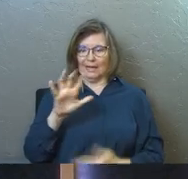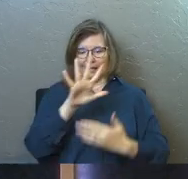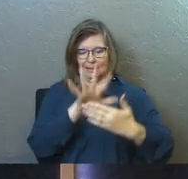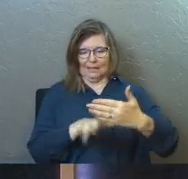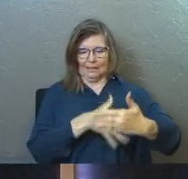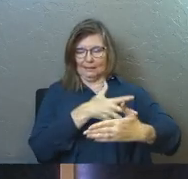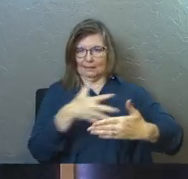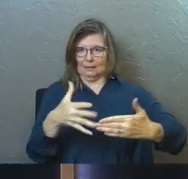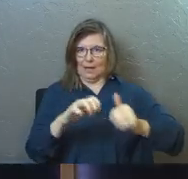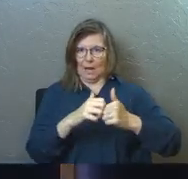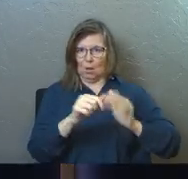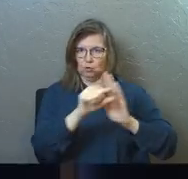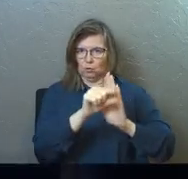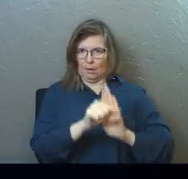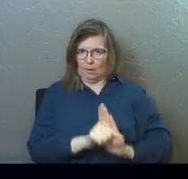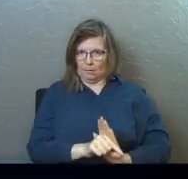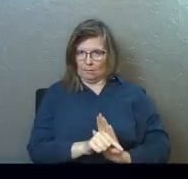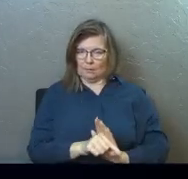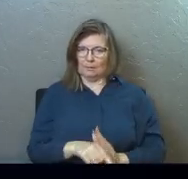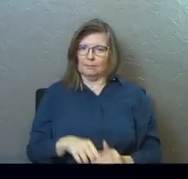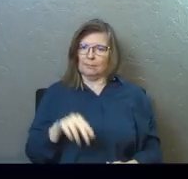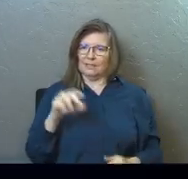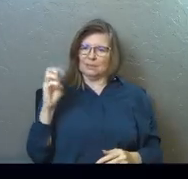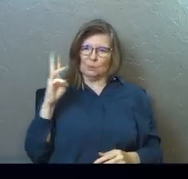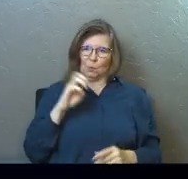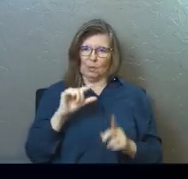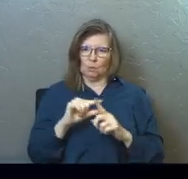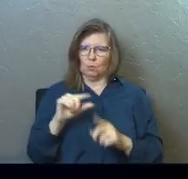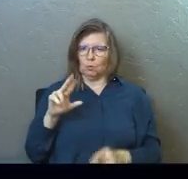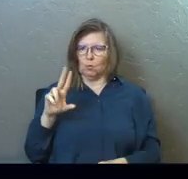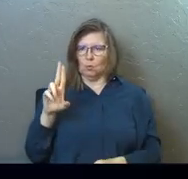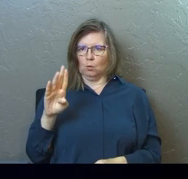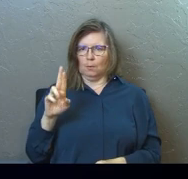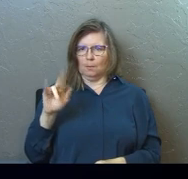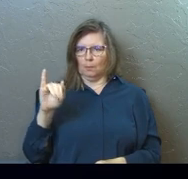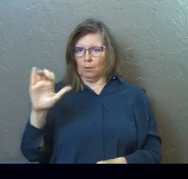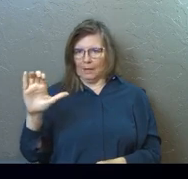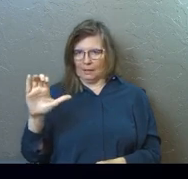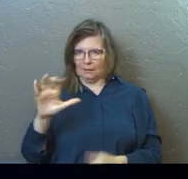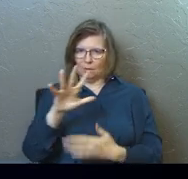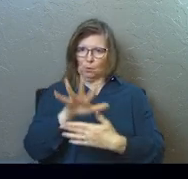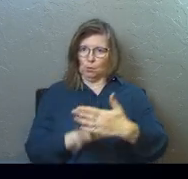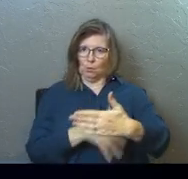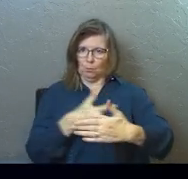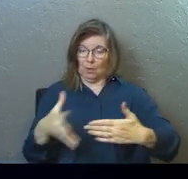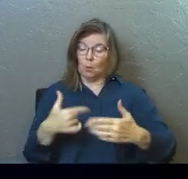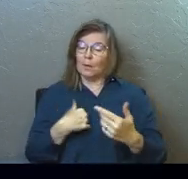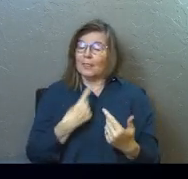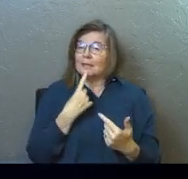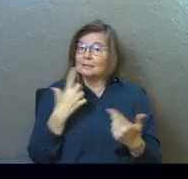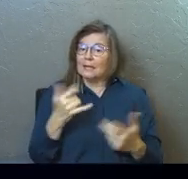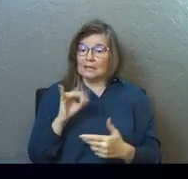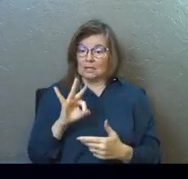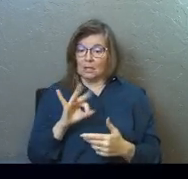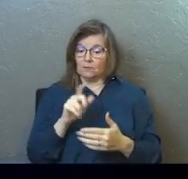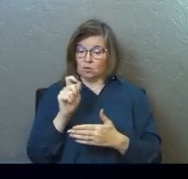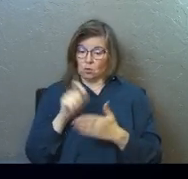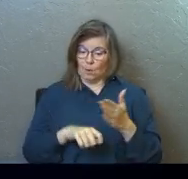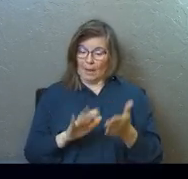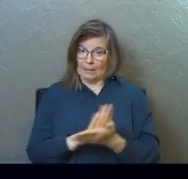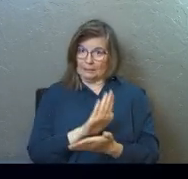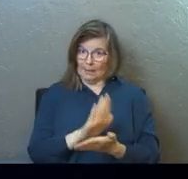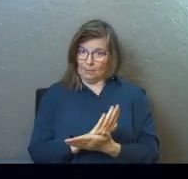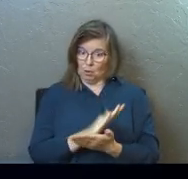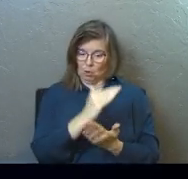rubric? Rubric. Rubric. It's a weird word. It's hard to say. Rubric. But what they say is, if you're going to write